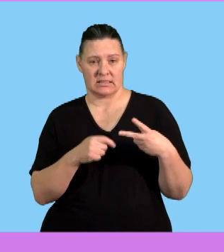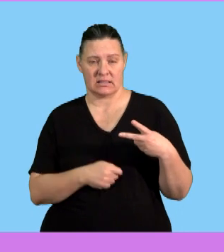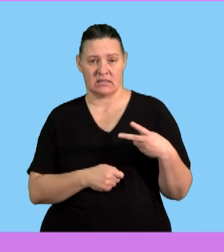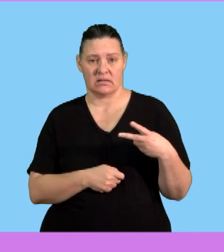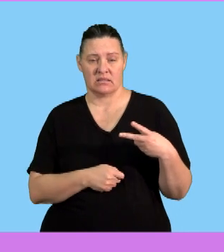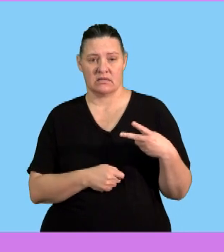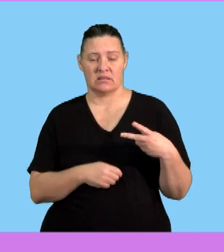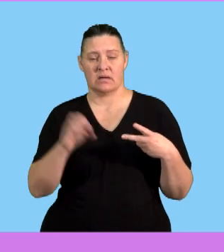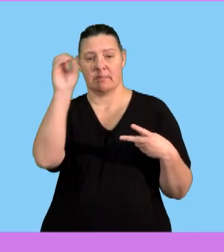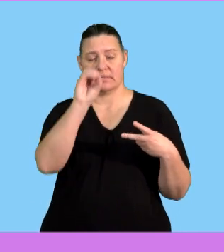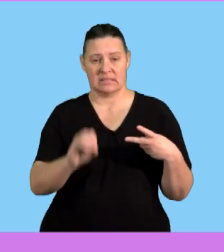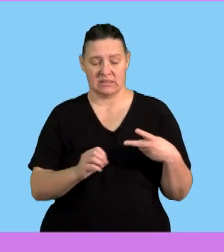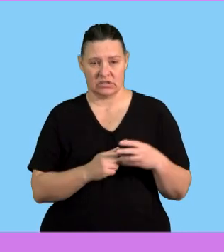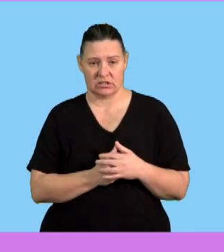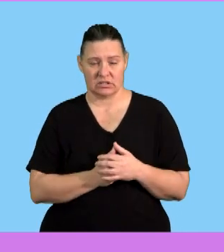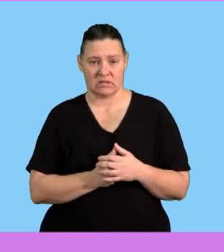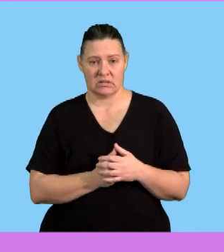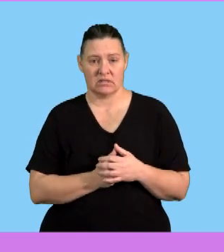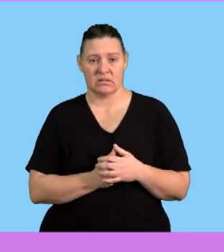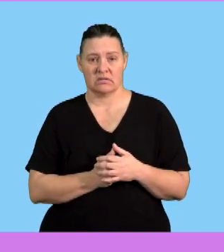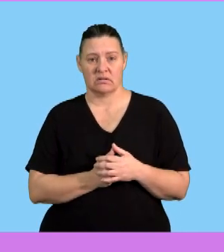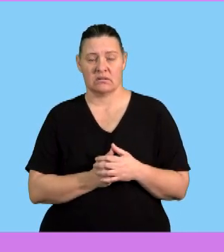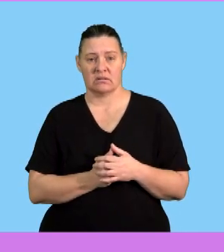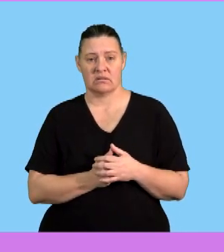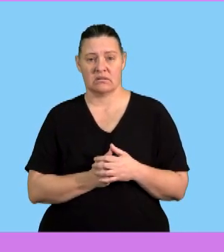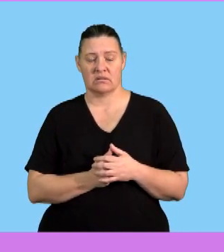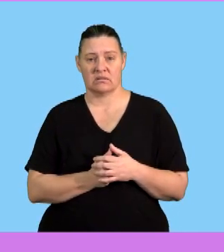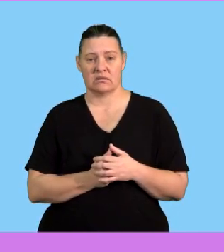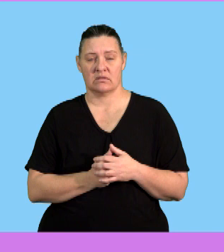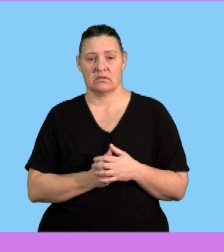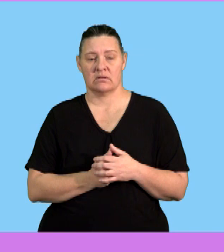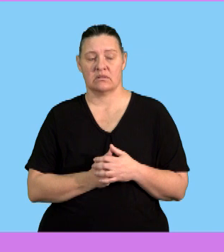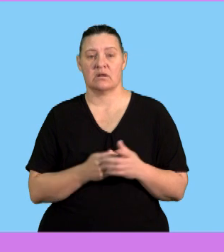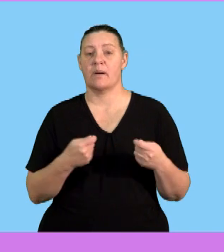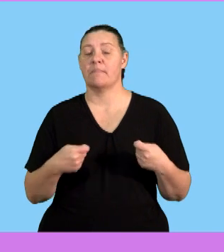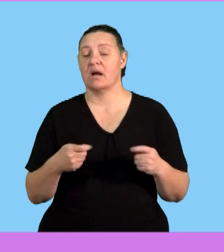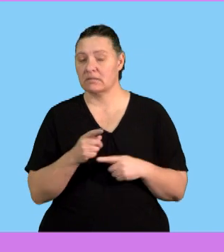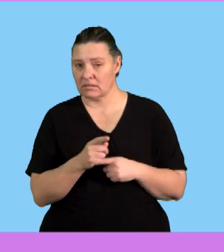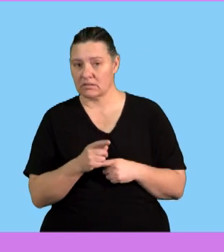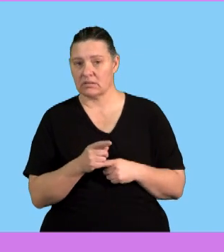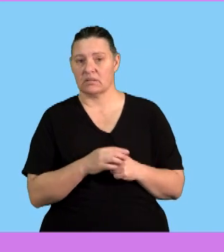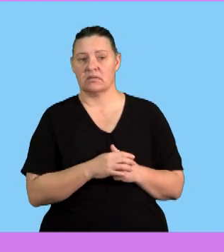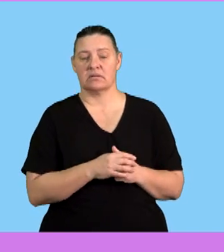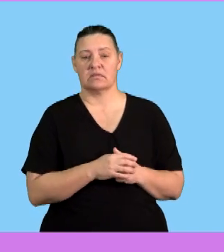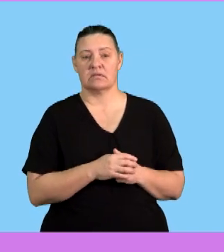Second, it will be a percentage, and then the market will be